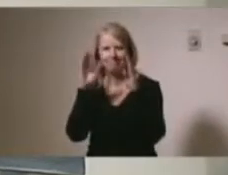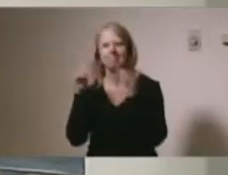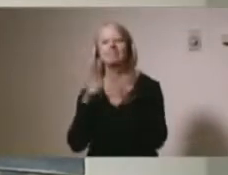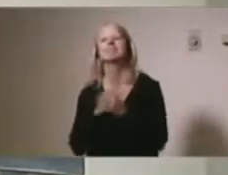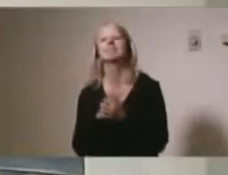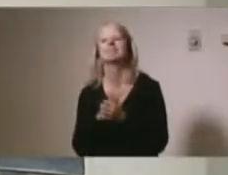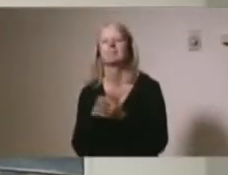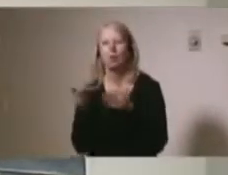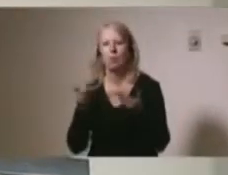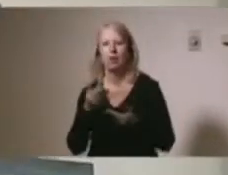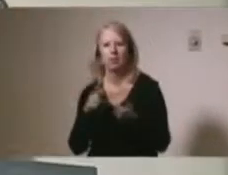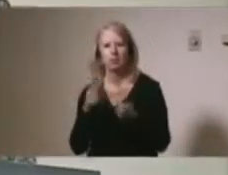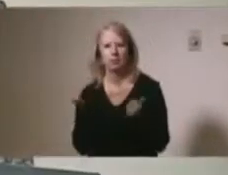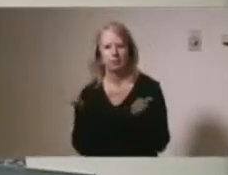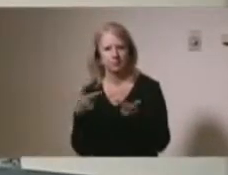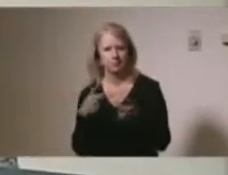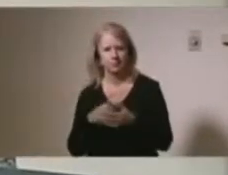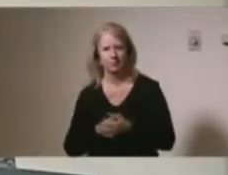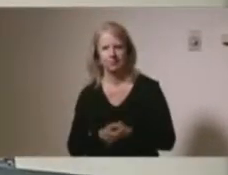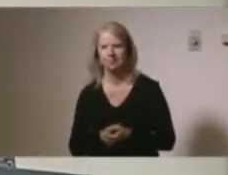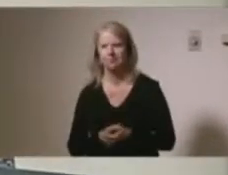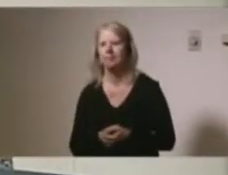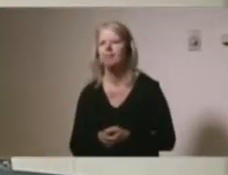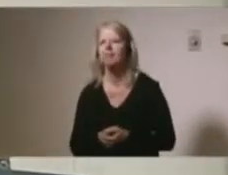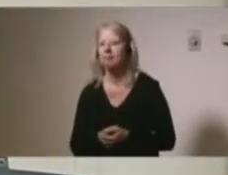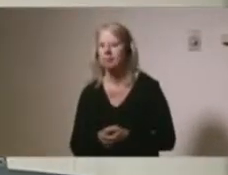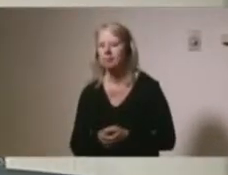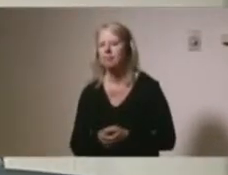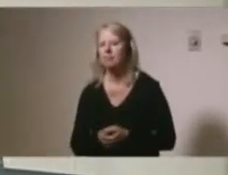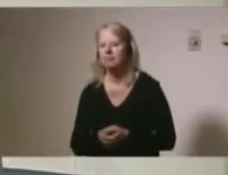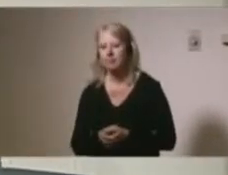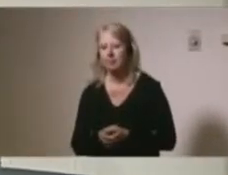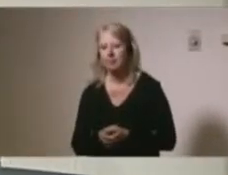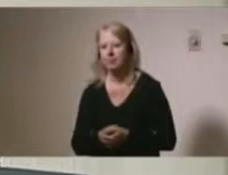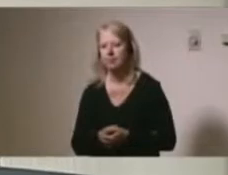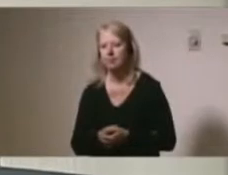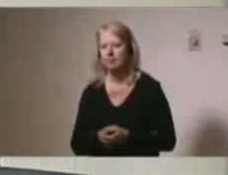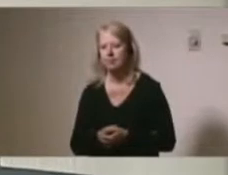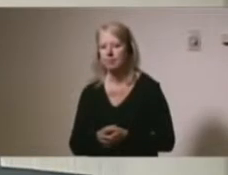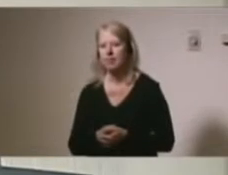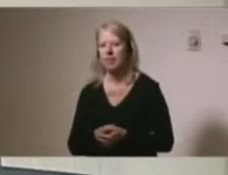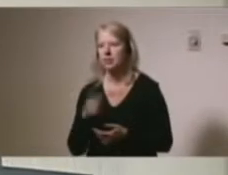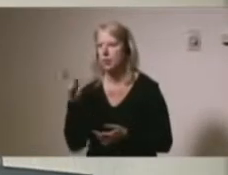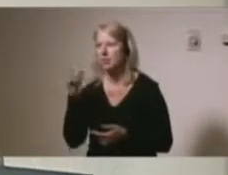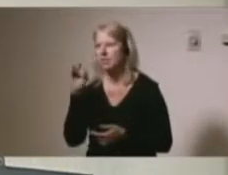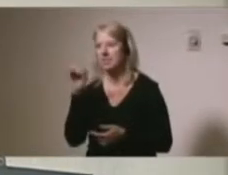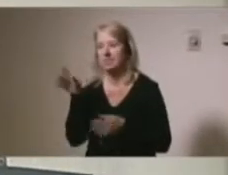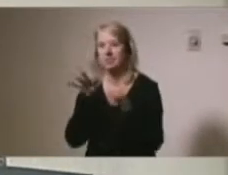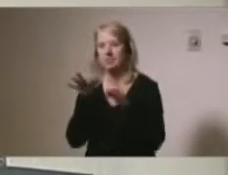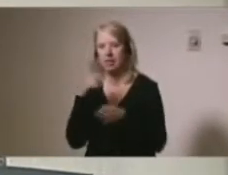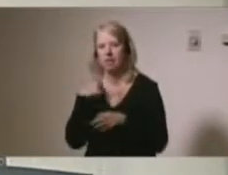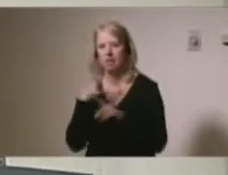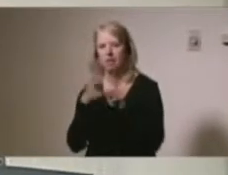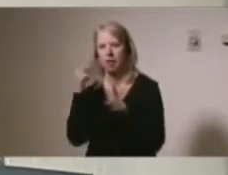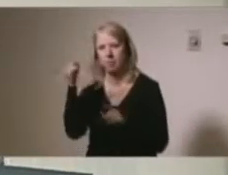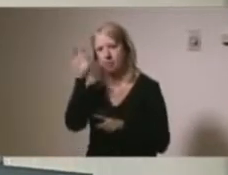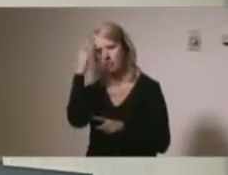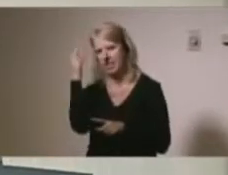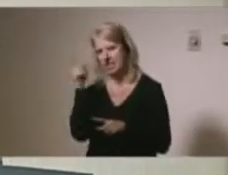Welcome to you all. As Denis said, I come from the union Force